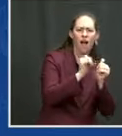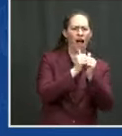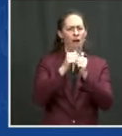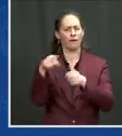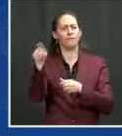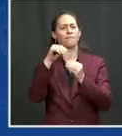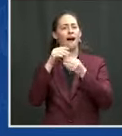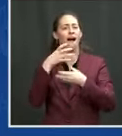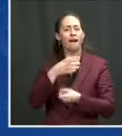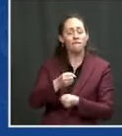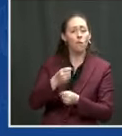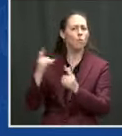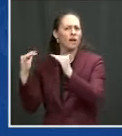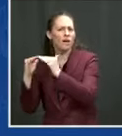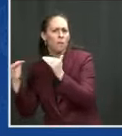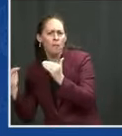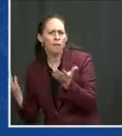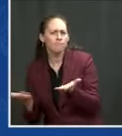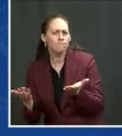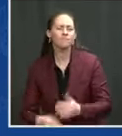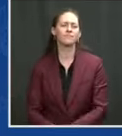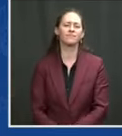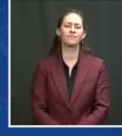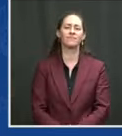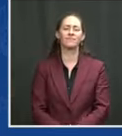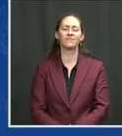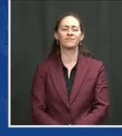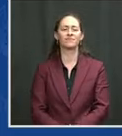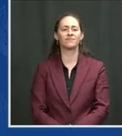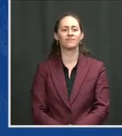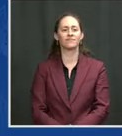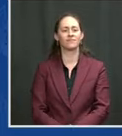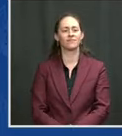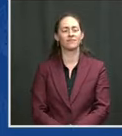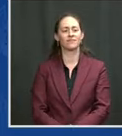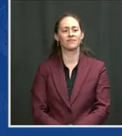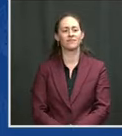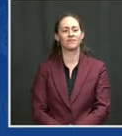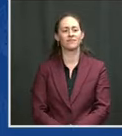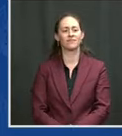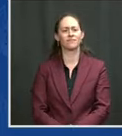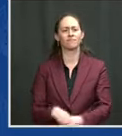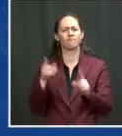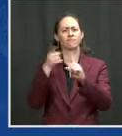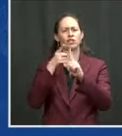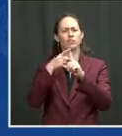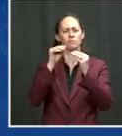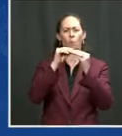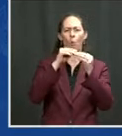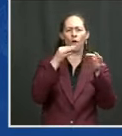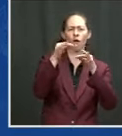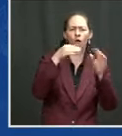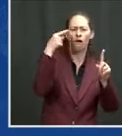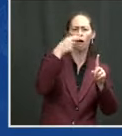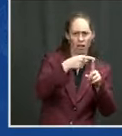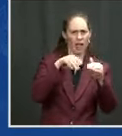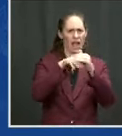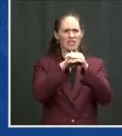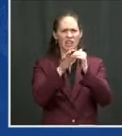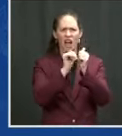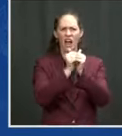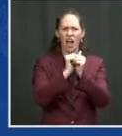start by talking about improving access to vaccines. Governor Mills of Maine and Governor DeWine of Ohio,